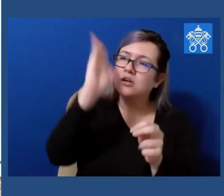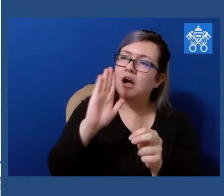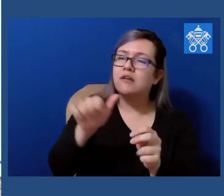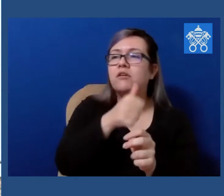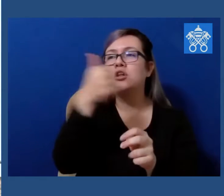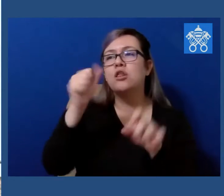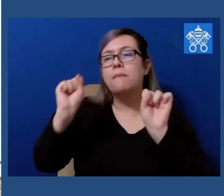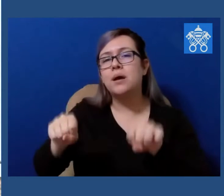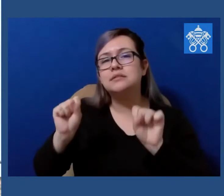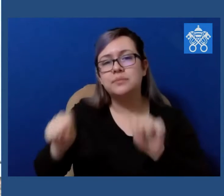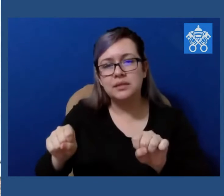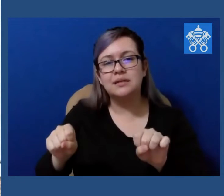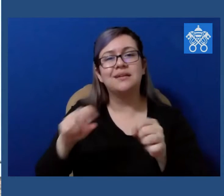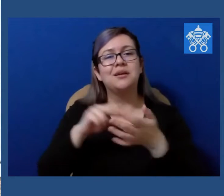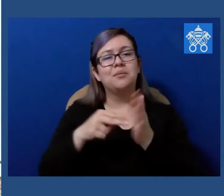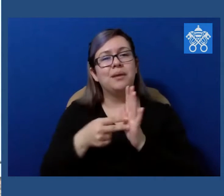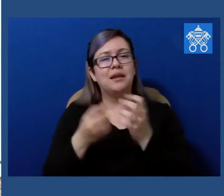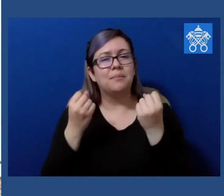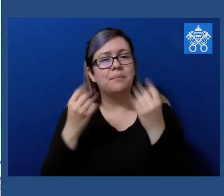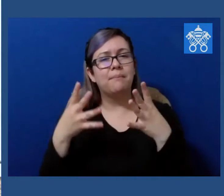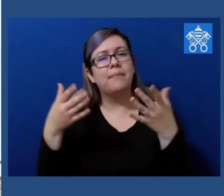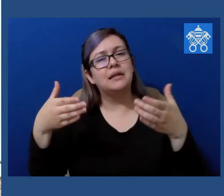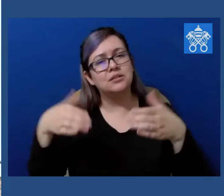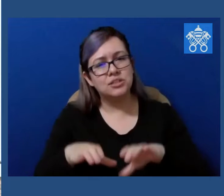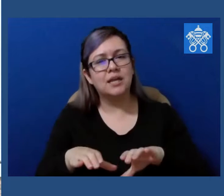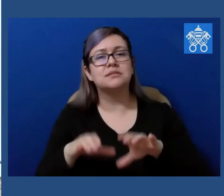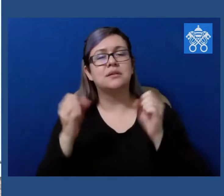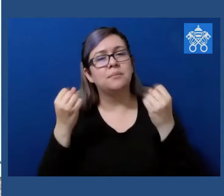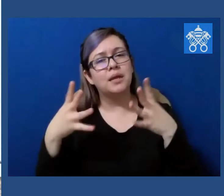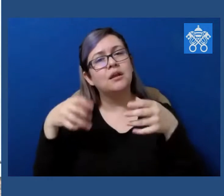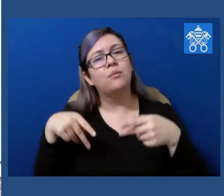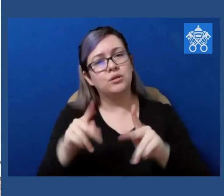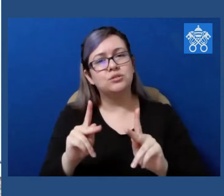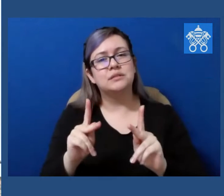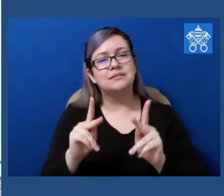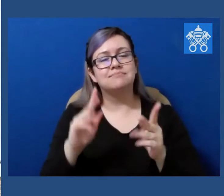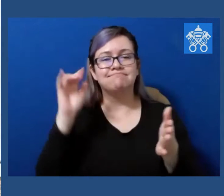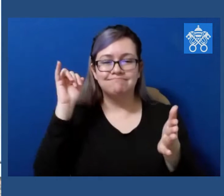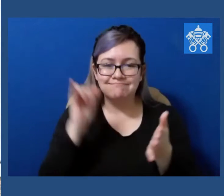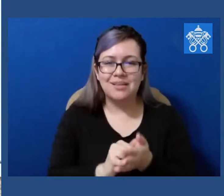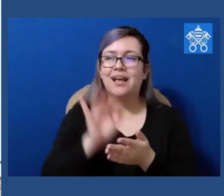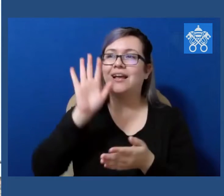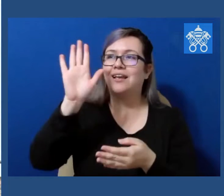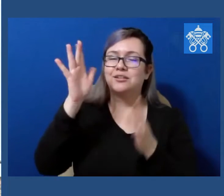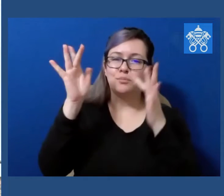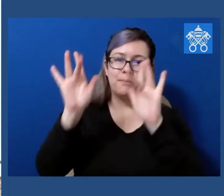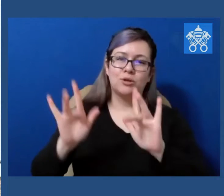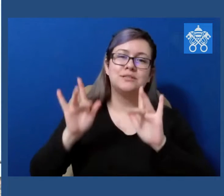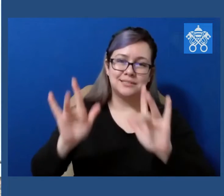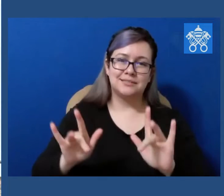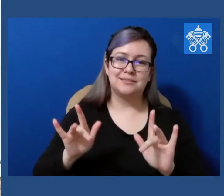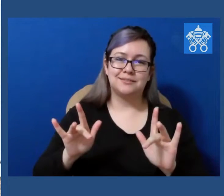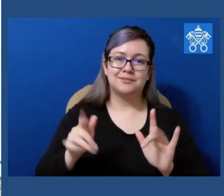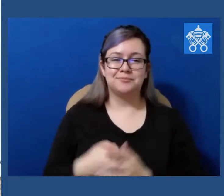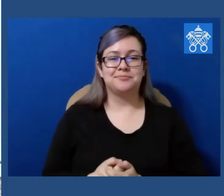a God of another possibility. There's always another possibility, another chance. Always. That is his mercy.